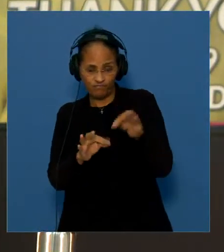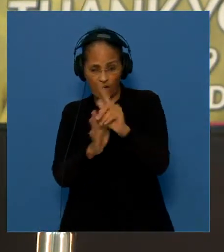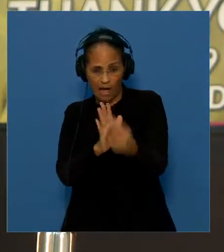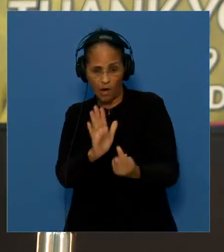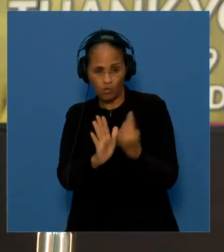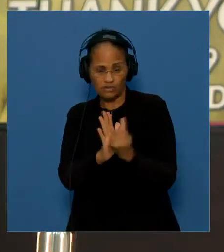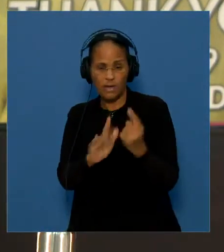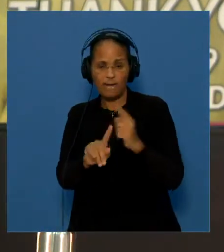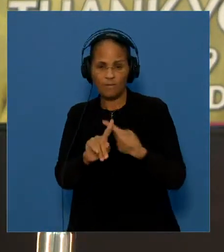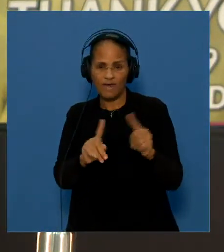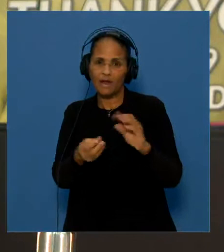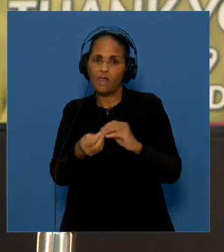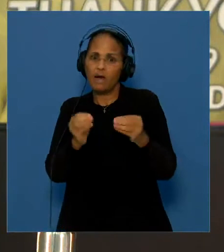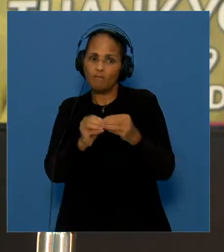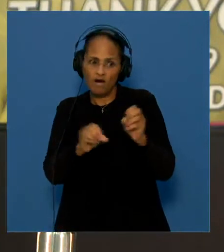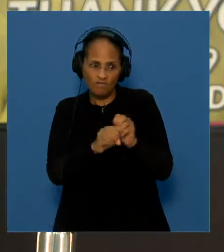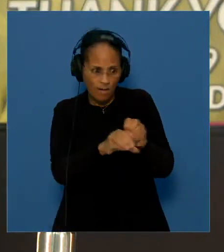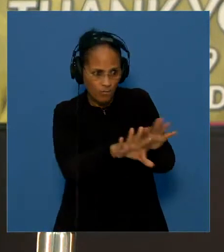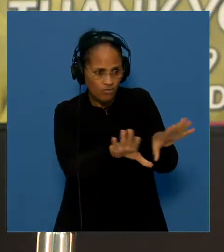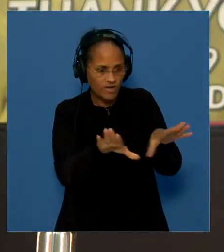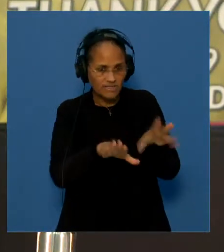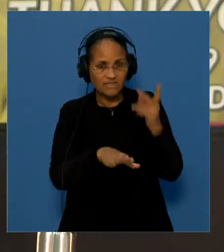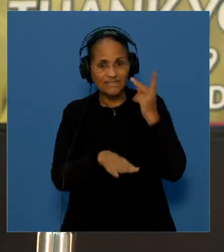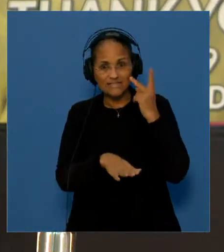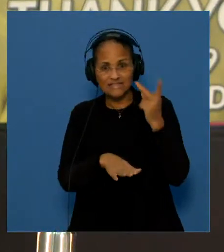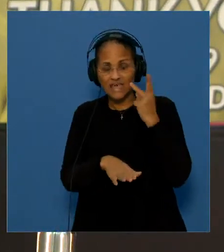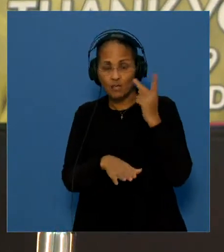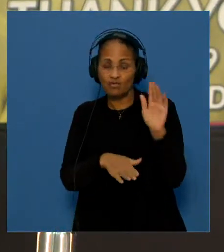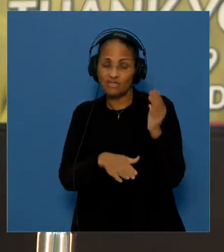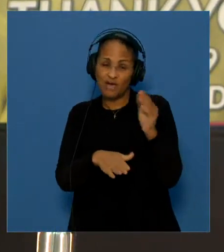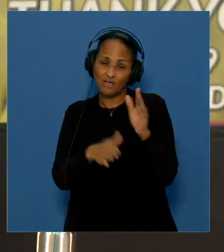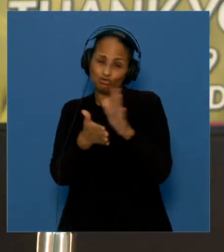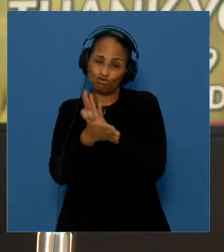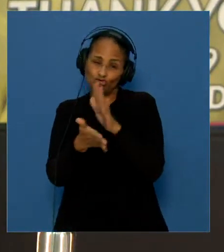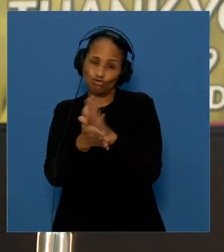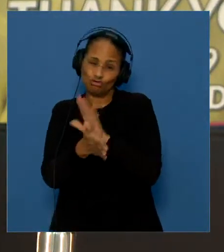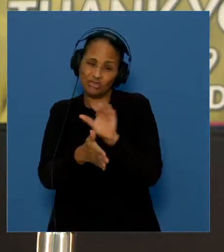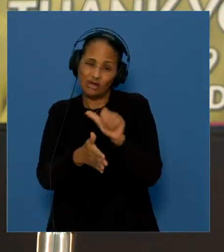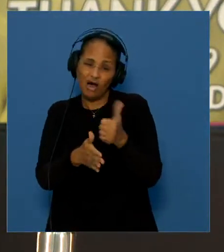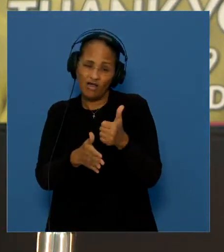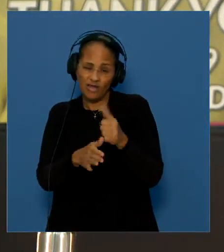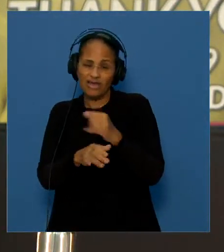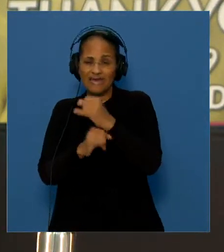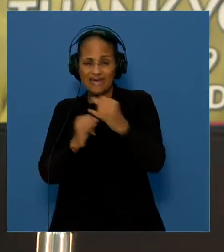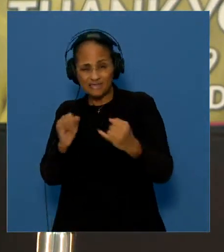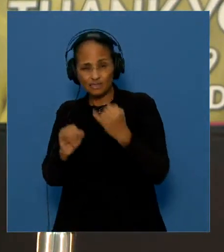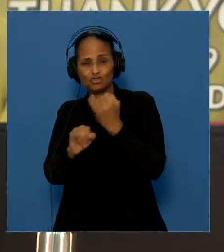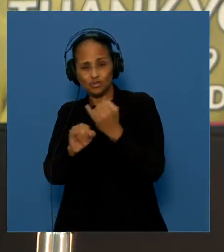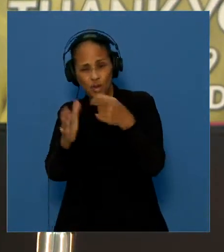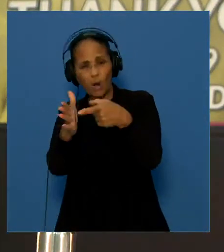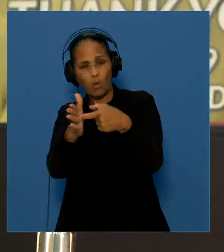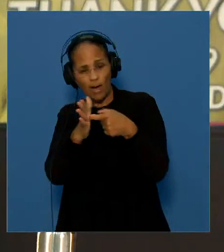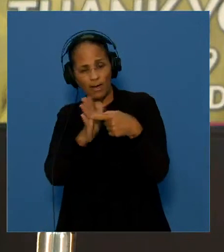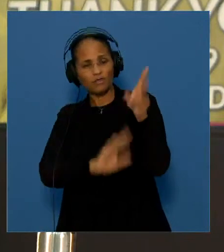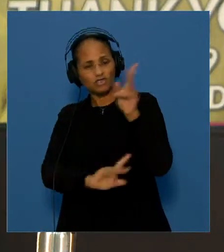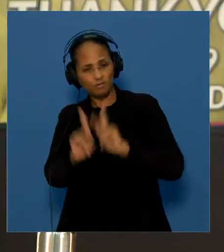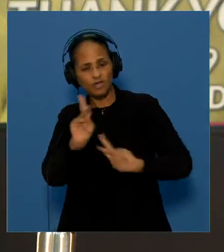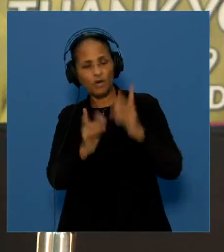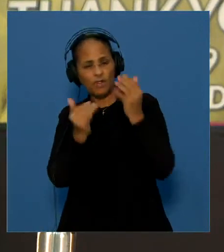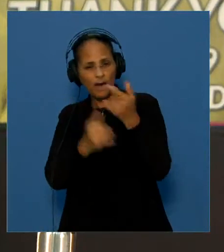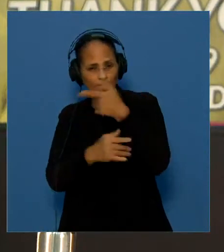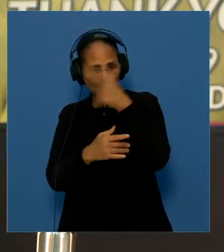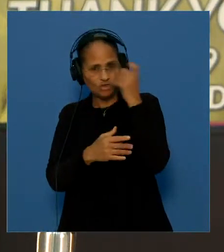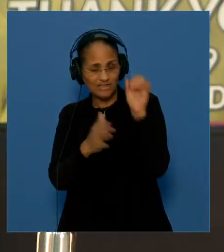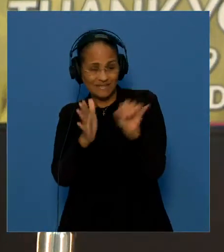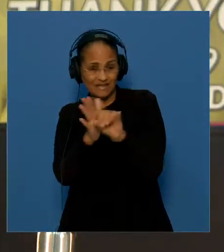have had a number of outbreaks, as you would rightly see, with respect to schools and other institutions, which would require those persons, because they